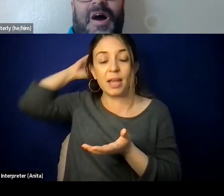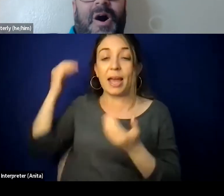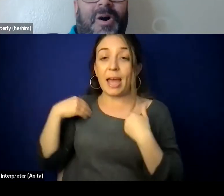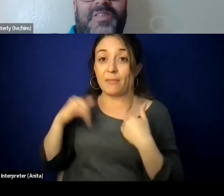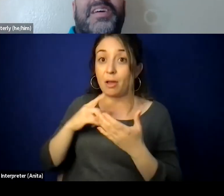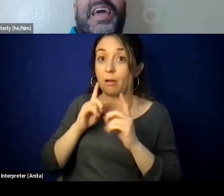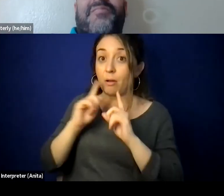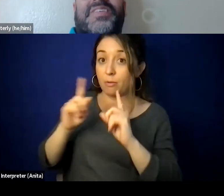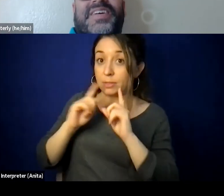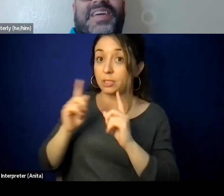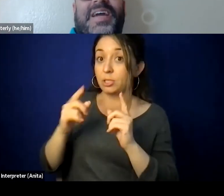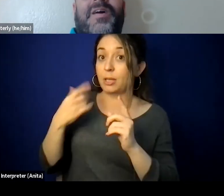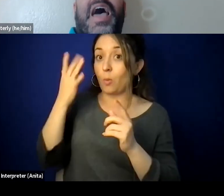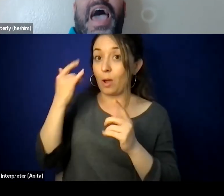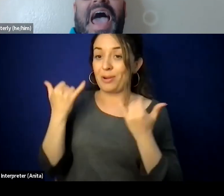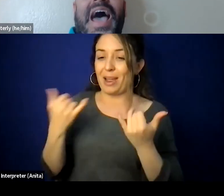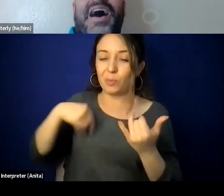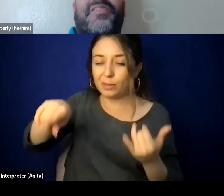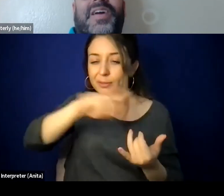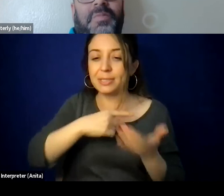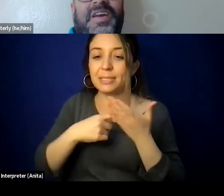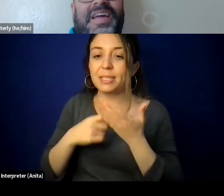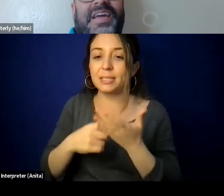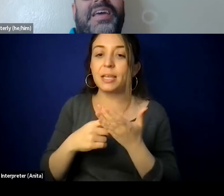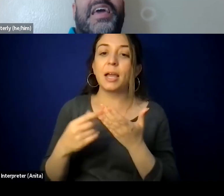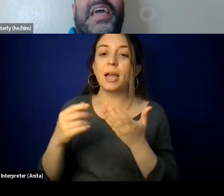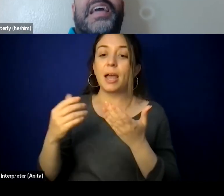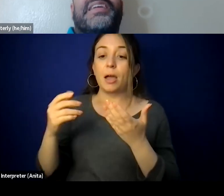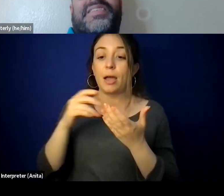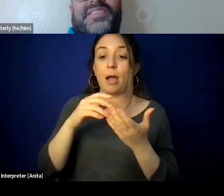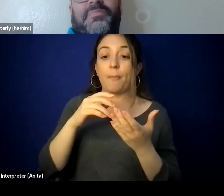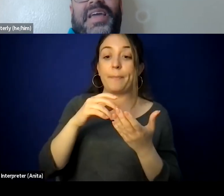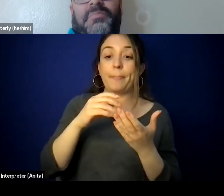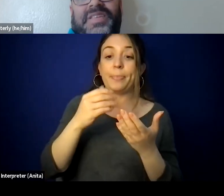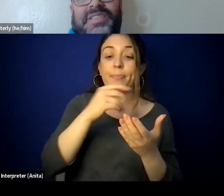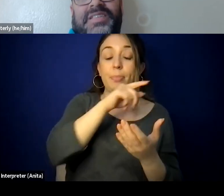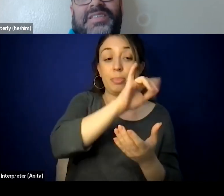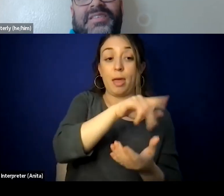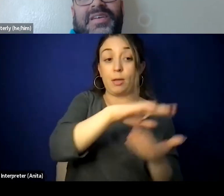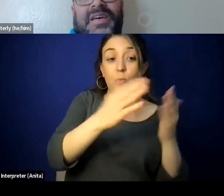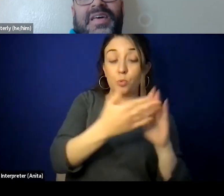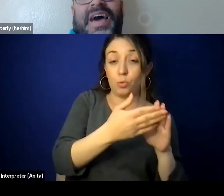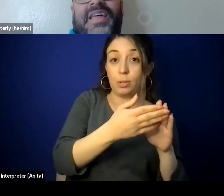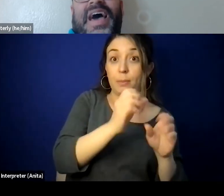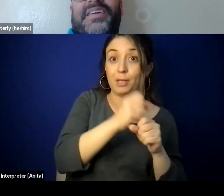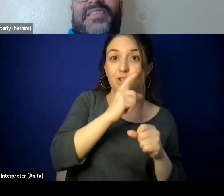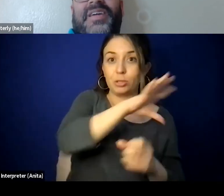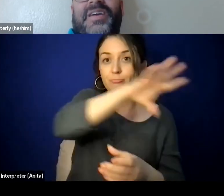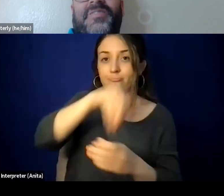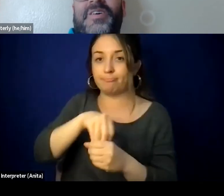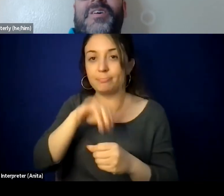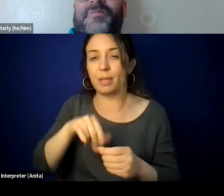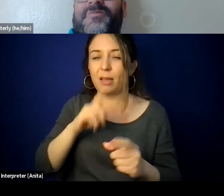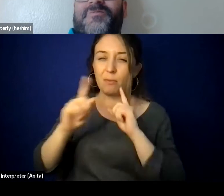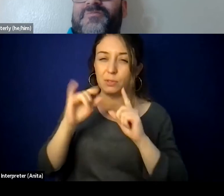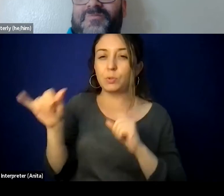as we are all emphasizing here, have the community in decision-making positions. That is